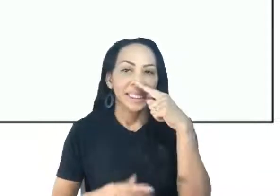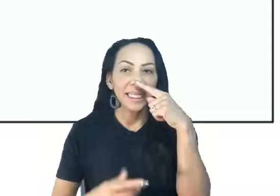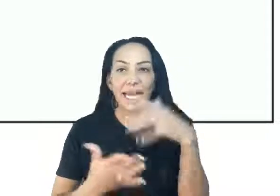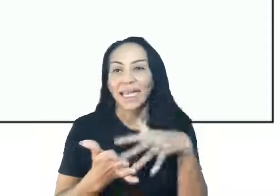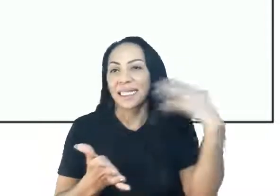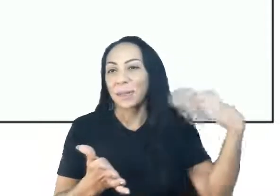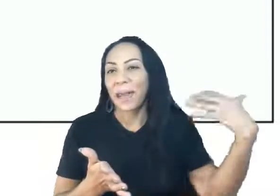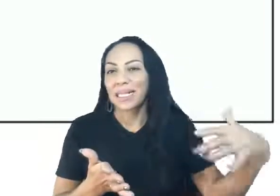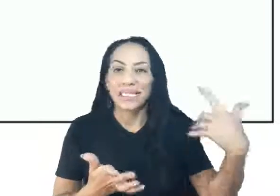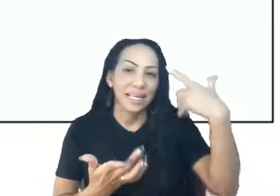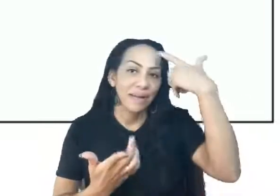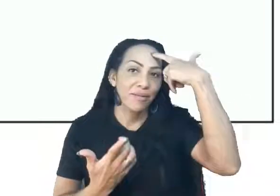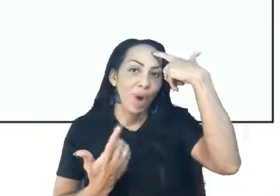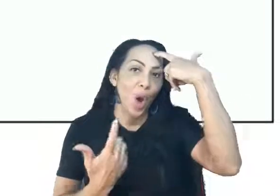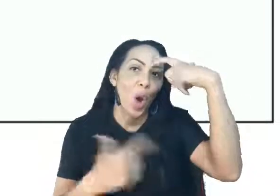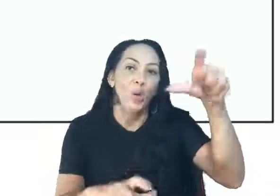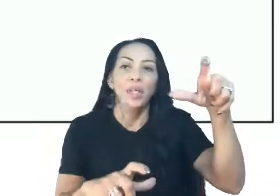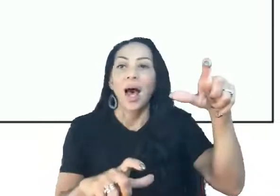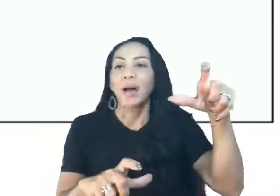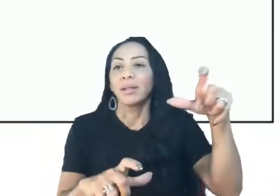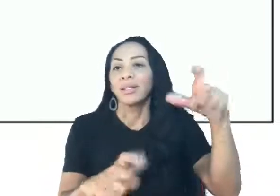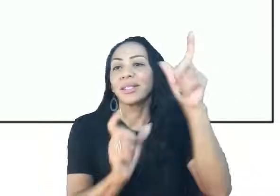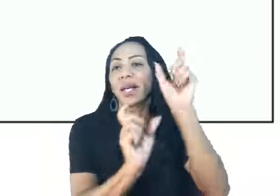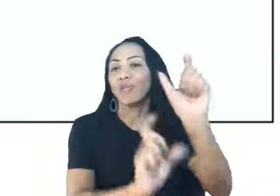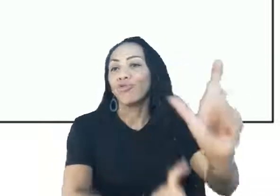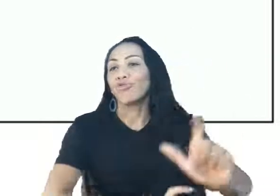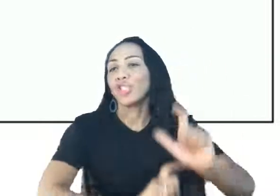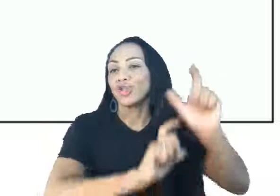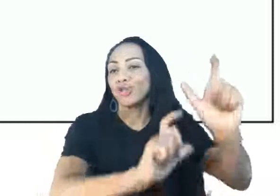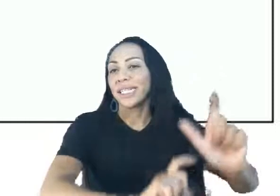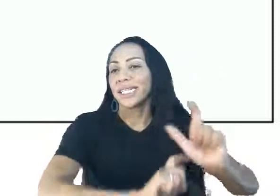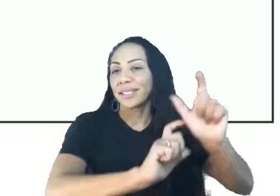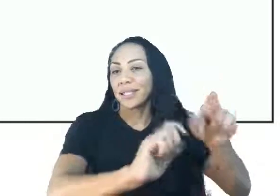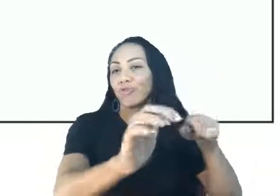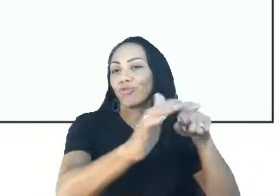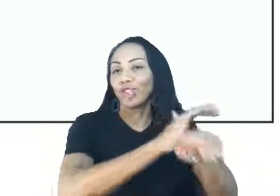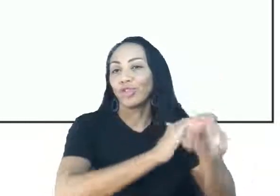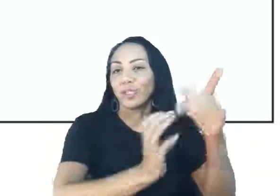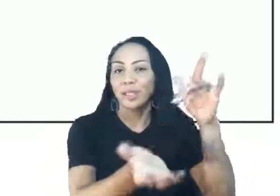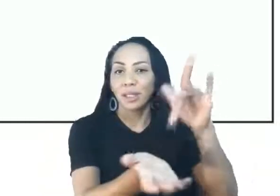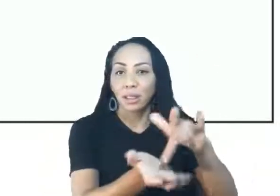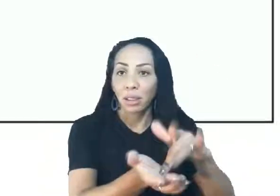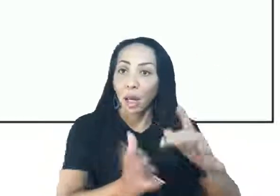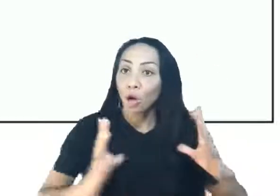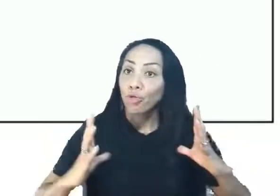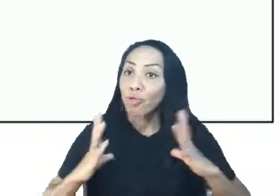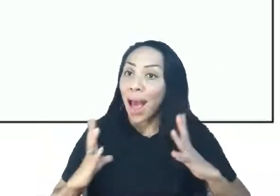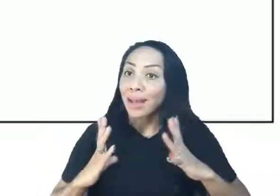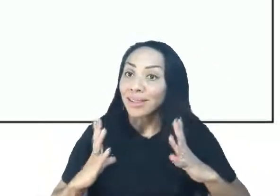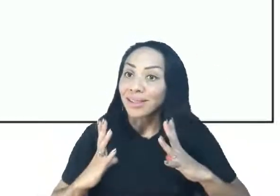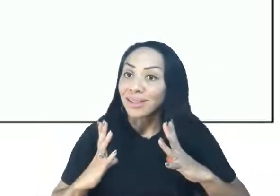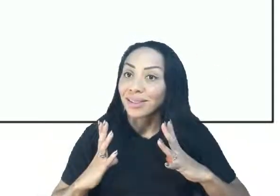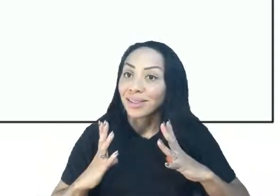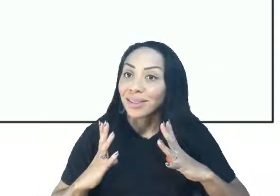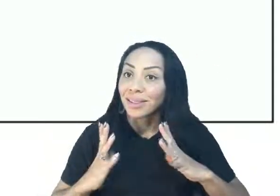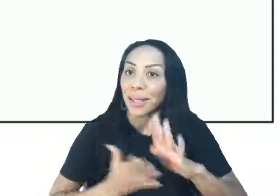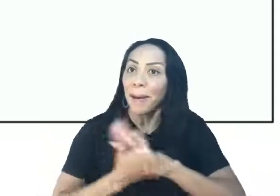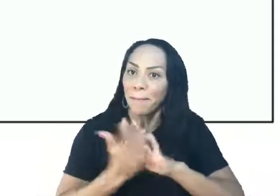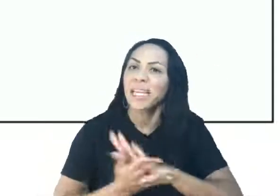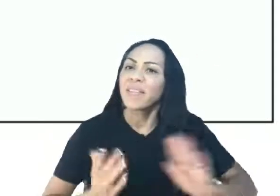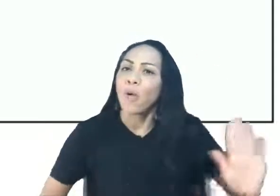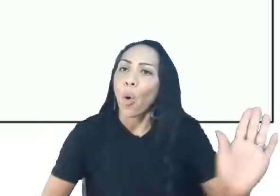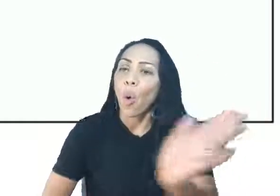retreat centres. If the message of rest is to be truly for all and a full and decolonising moment, it must